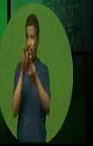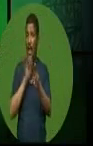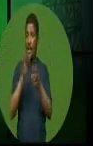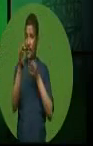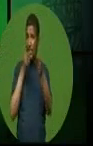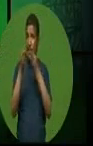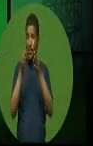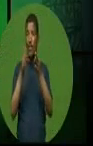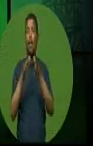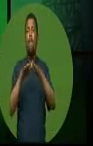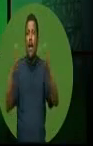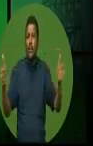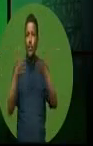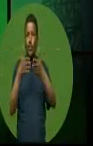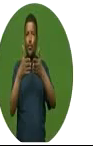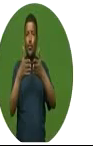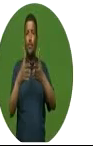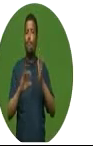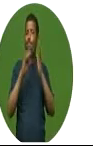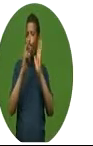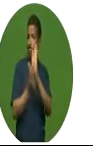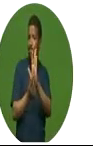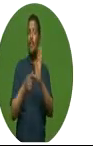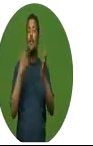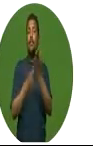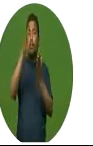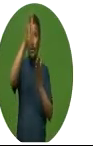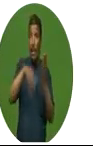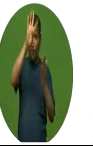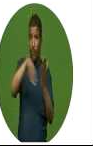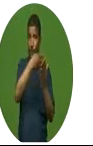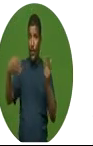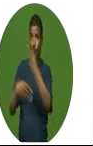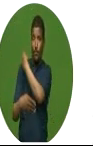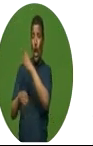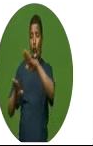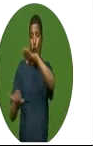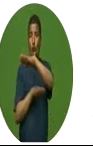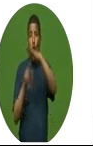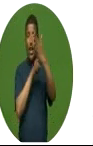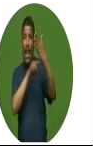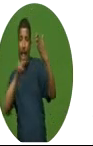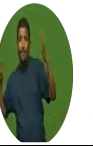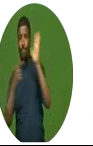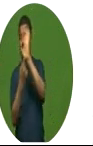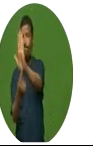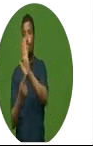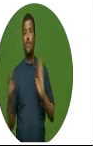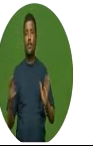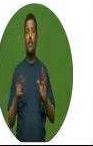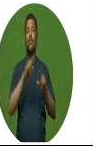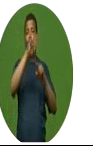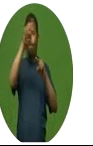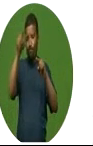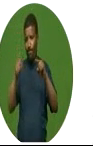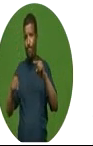the magnitudes and trends. In this graph, the lower line depicts the trends in